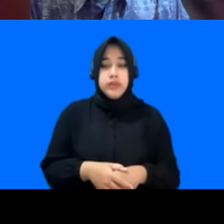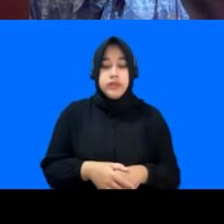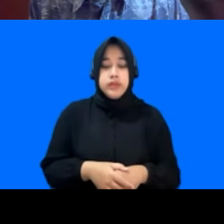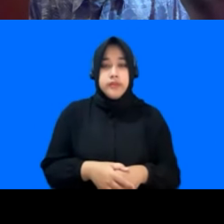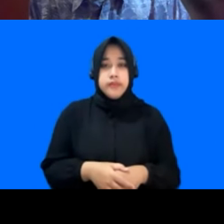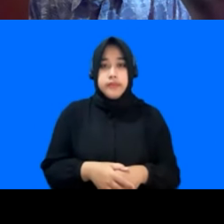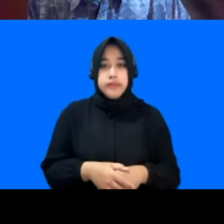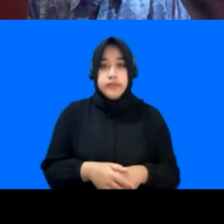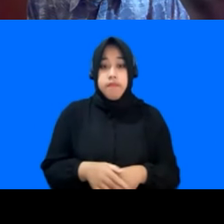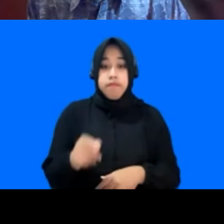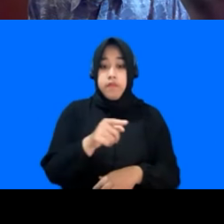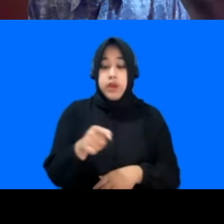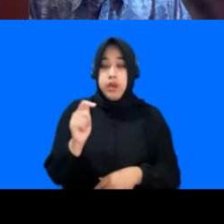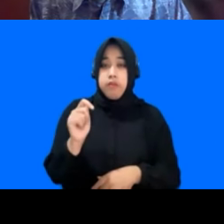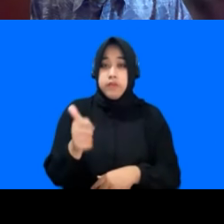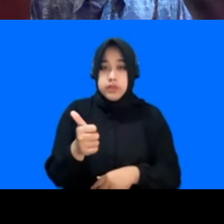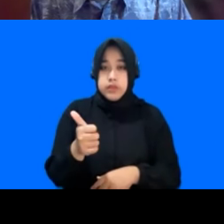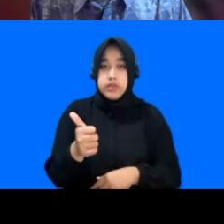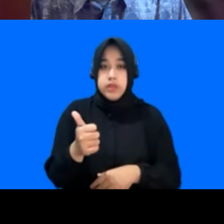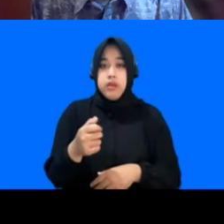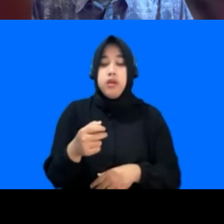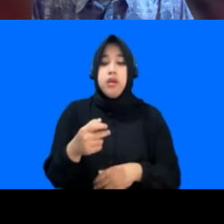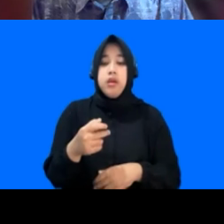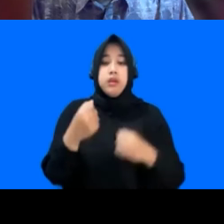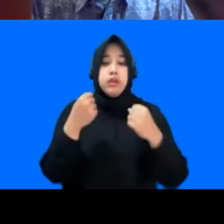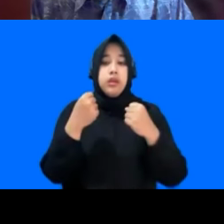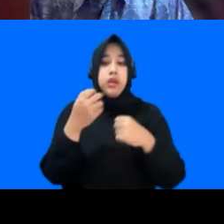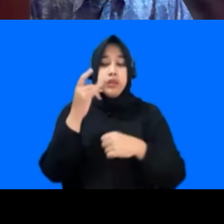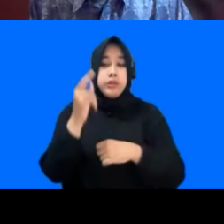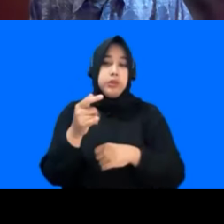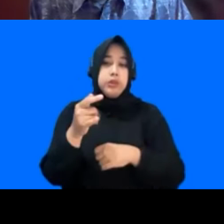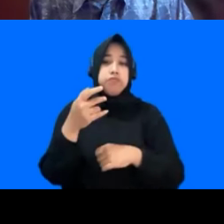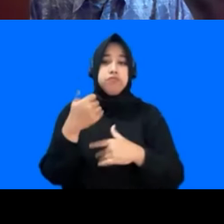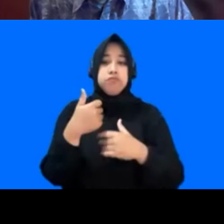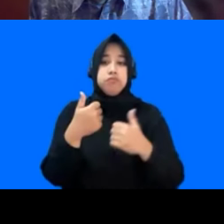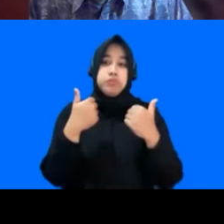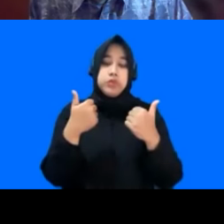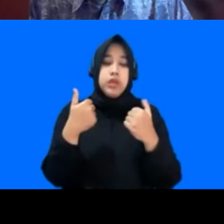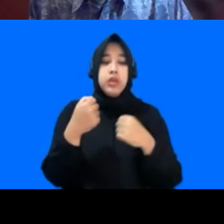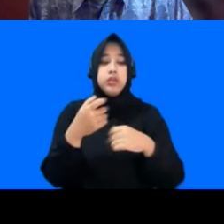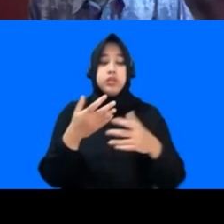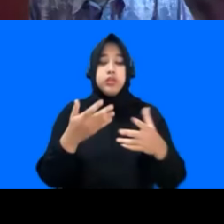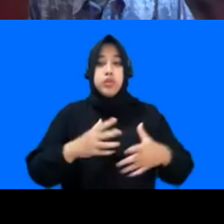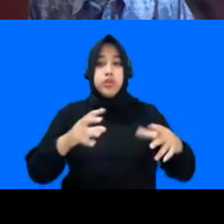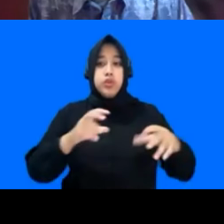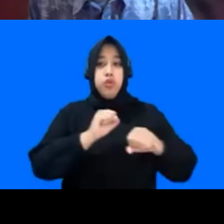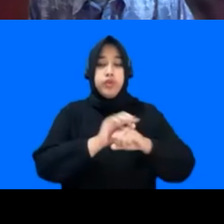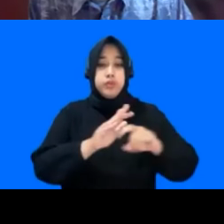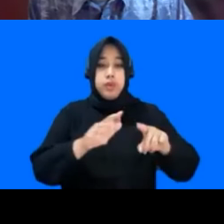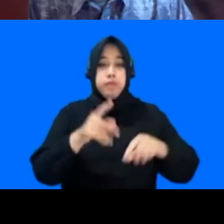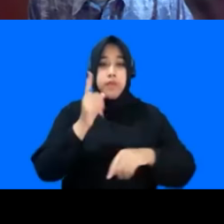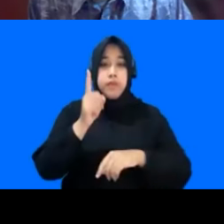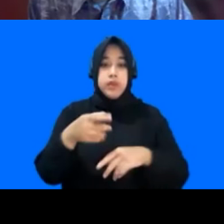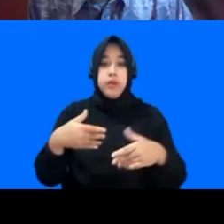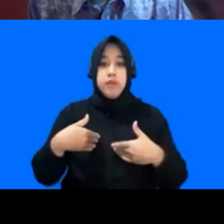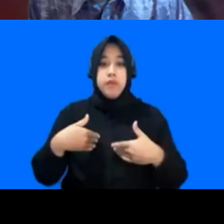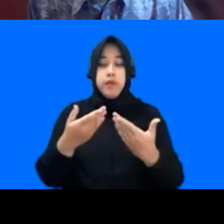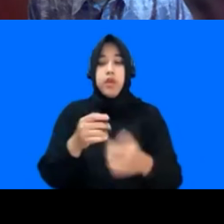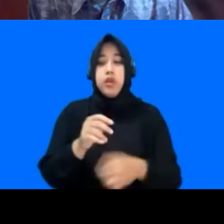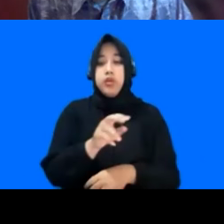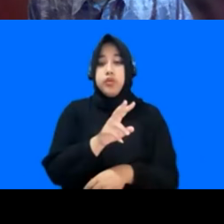Legislators were able to provide over $200 million equivalent in service contracting